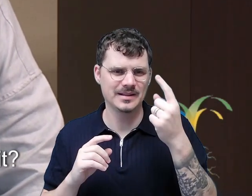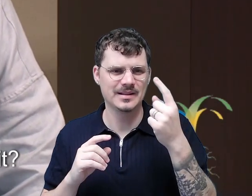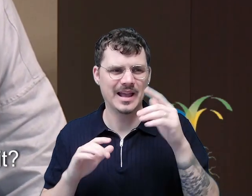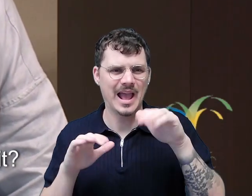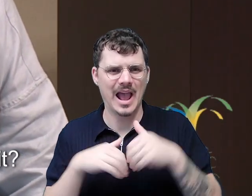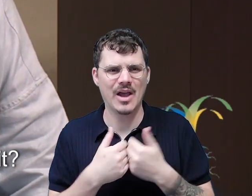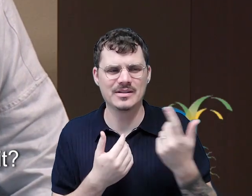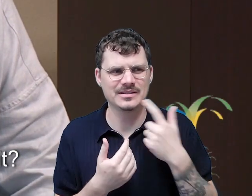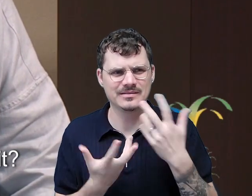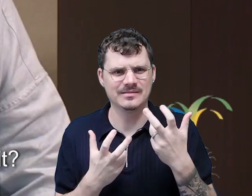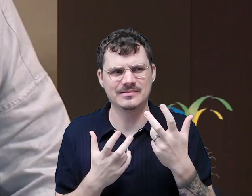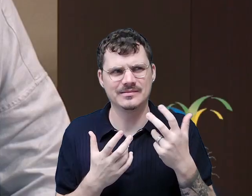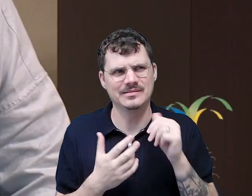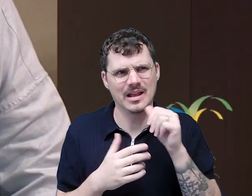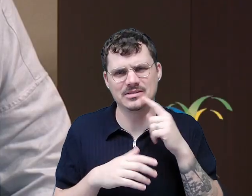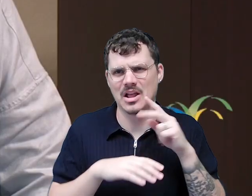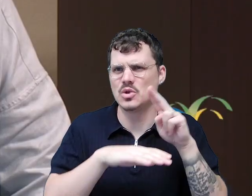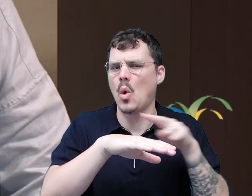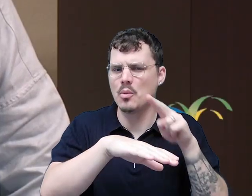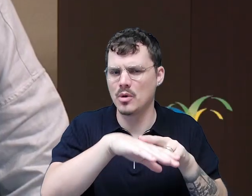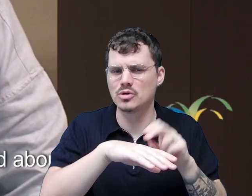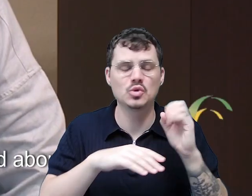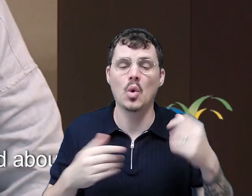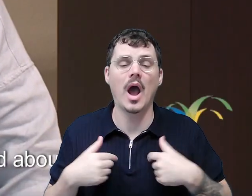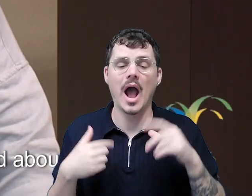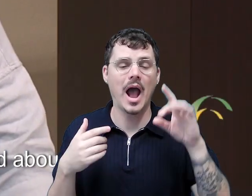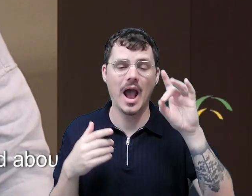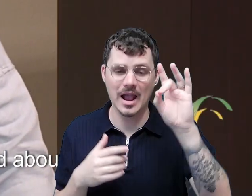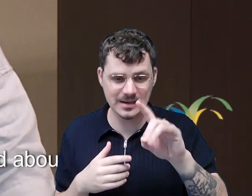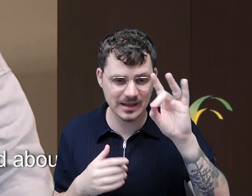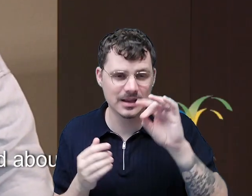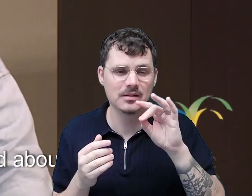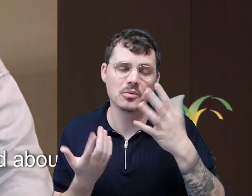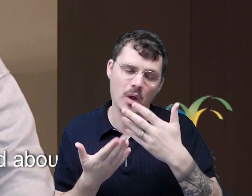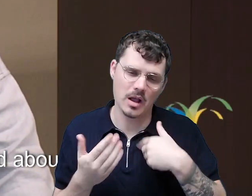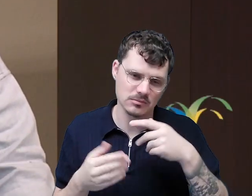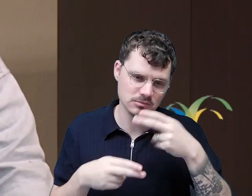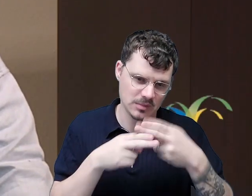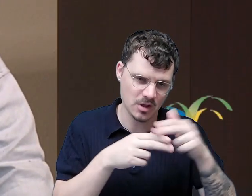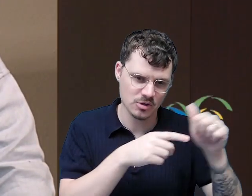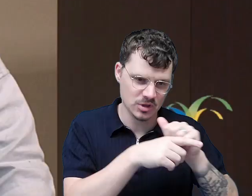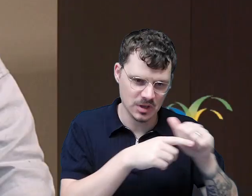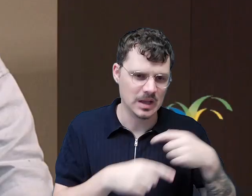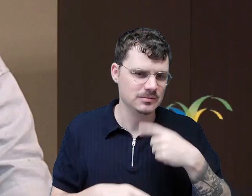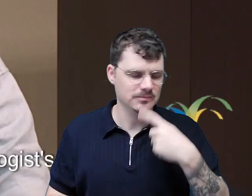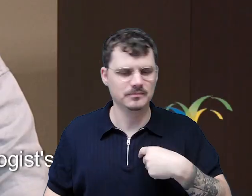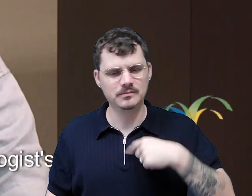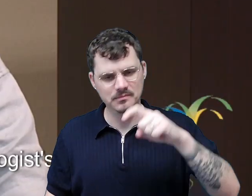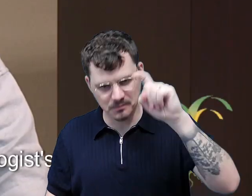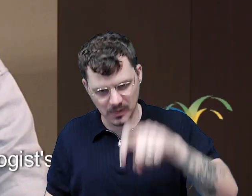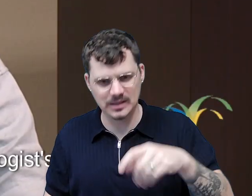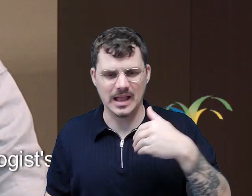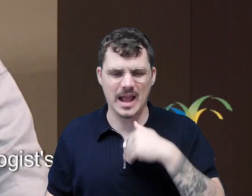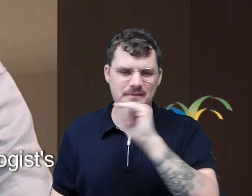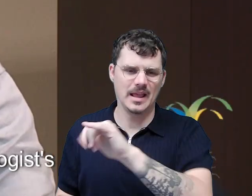Which is not to say normal, is it? So I did the thing we've talked about in other seminars. I said I